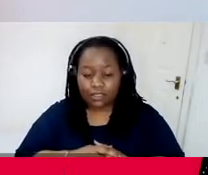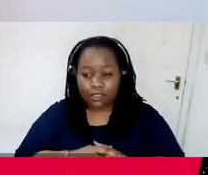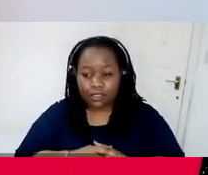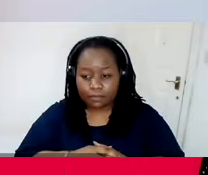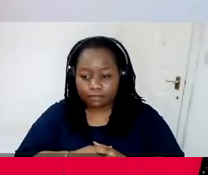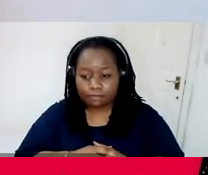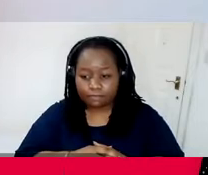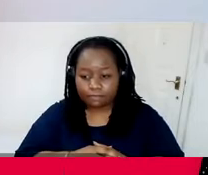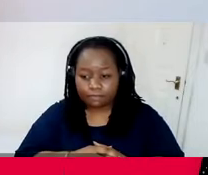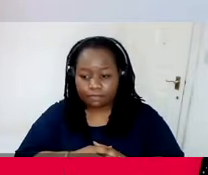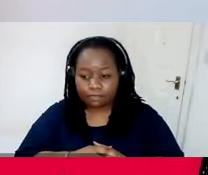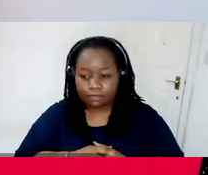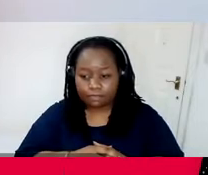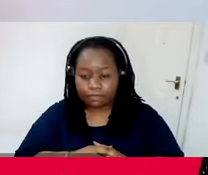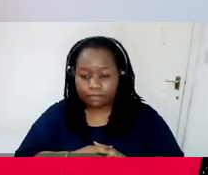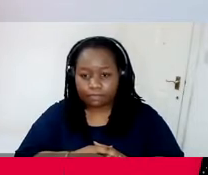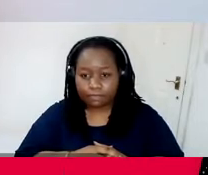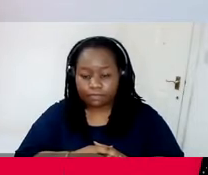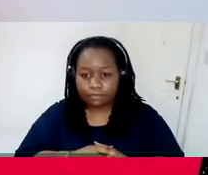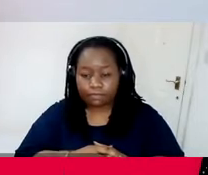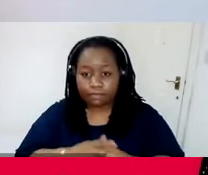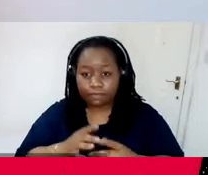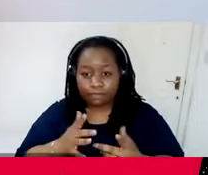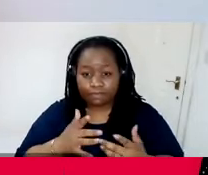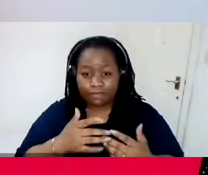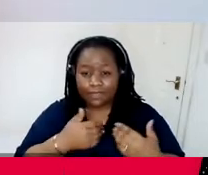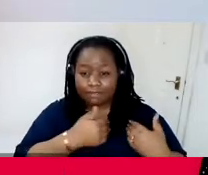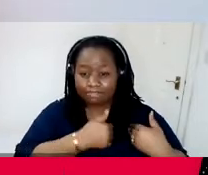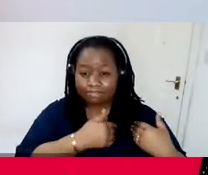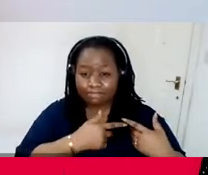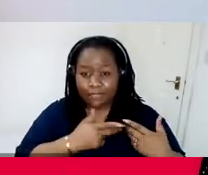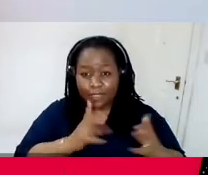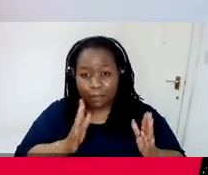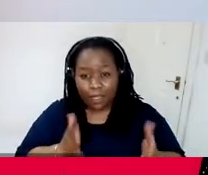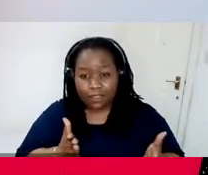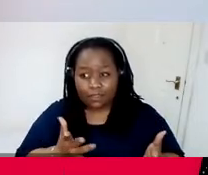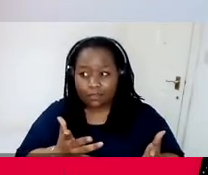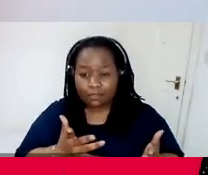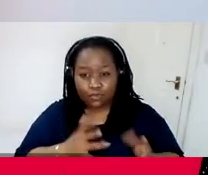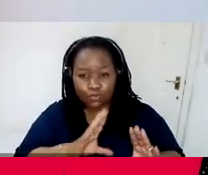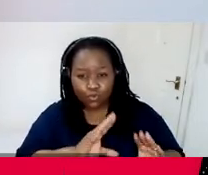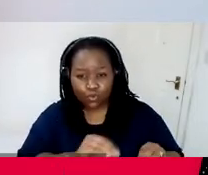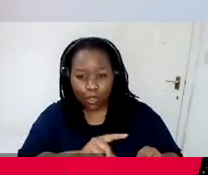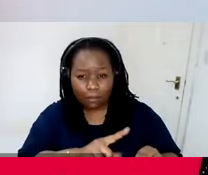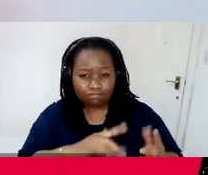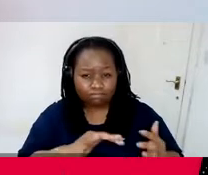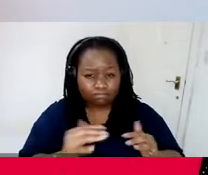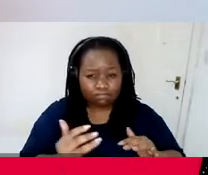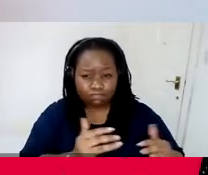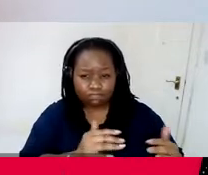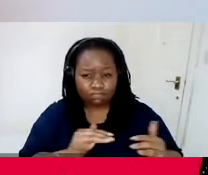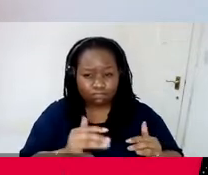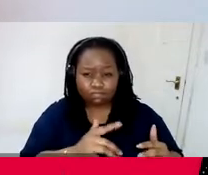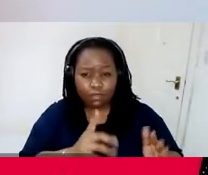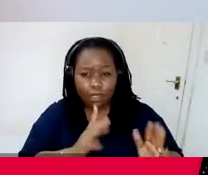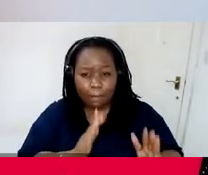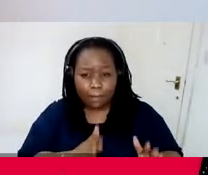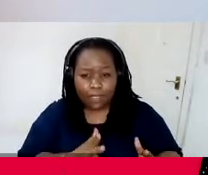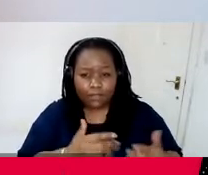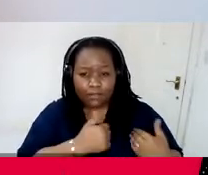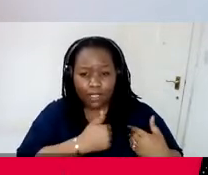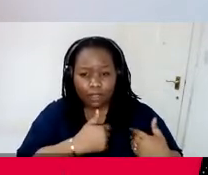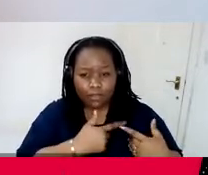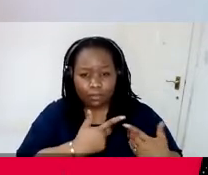And we need, as I mentioned before, that the accountability is needed to stop this. And also we need to think about